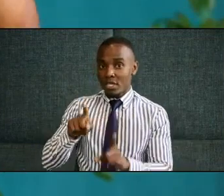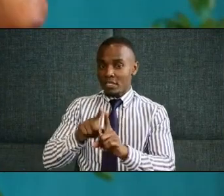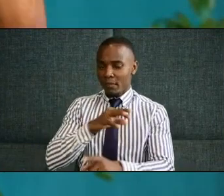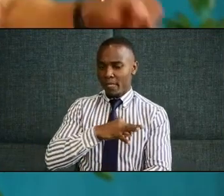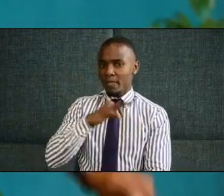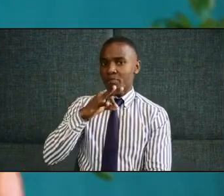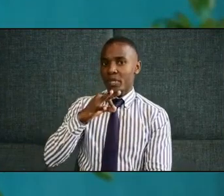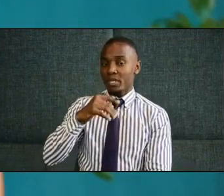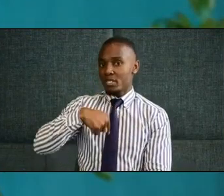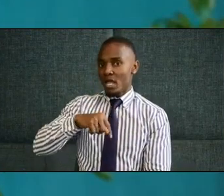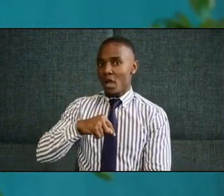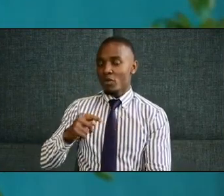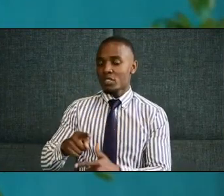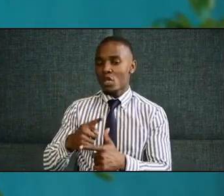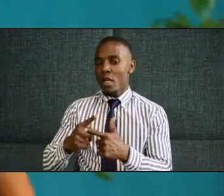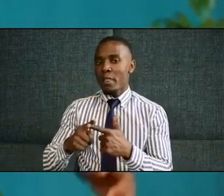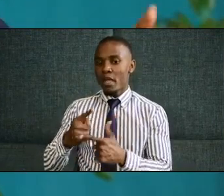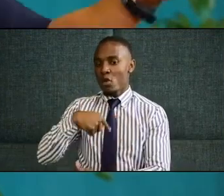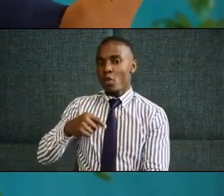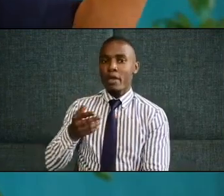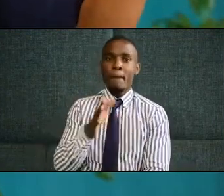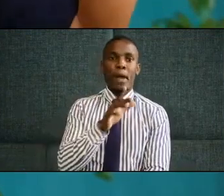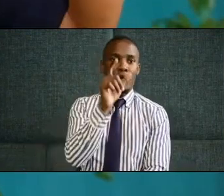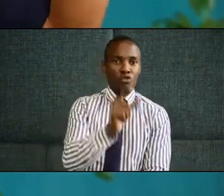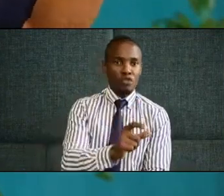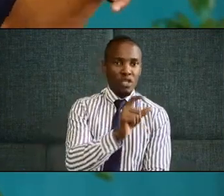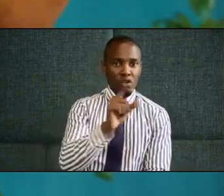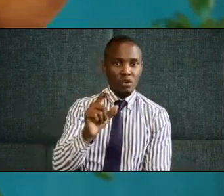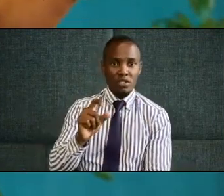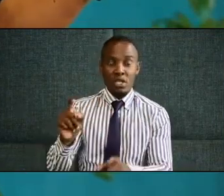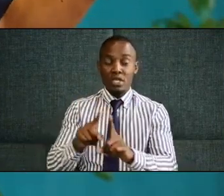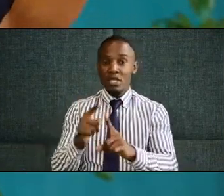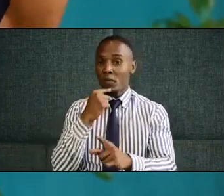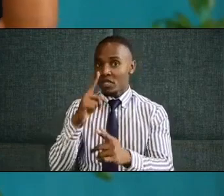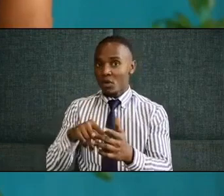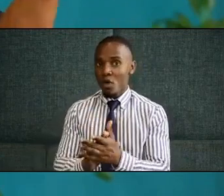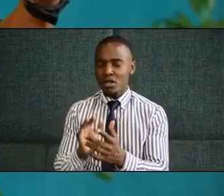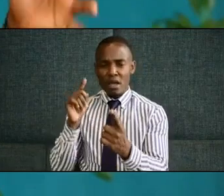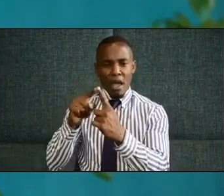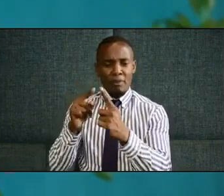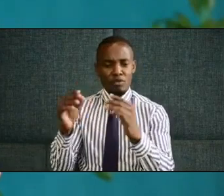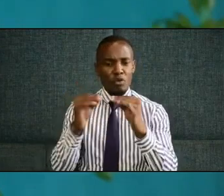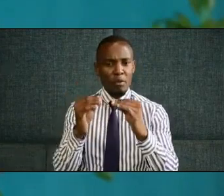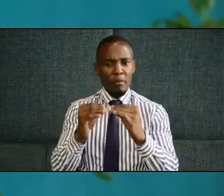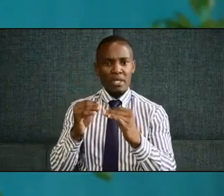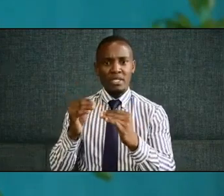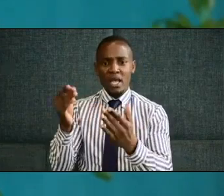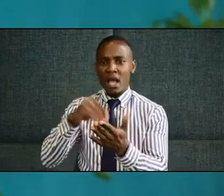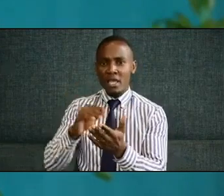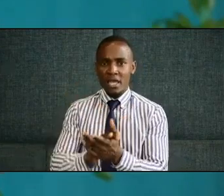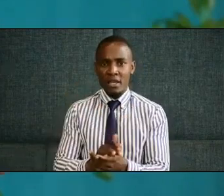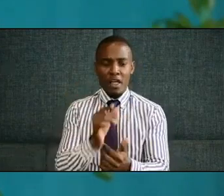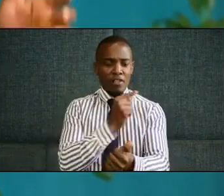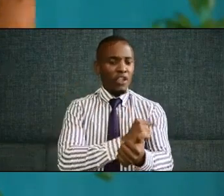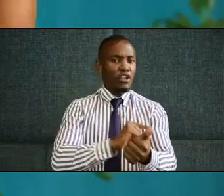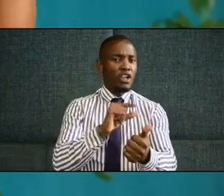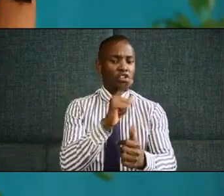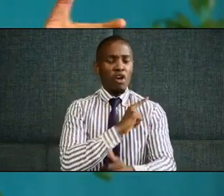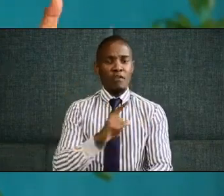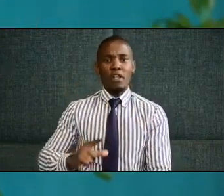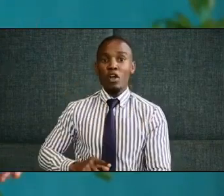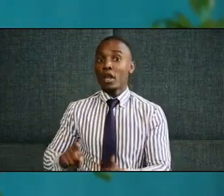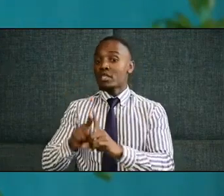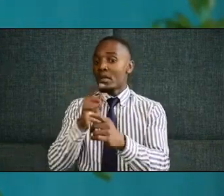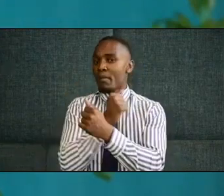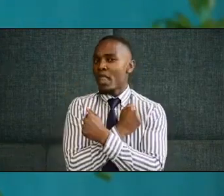spirit, that we must go back to Calvary. We say, until we meet again, may the grace of our Lord Jesus Christ and the love